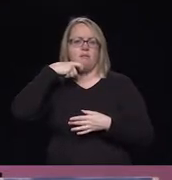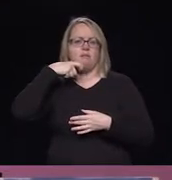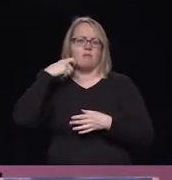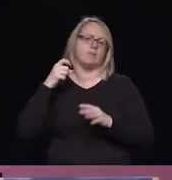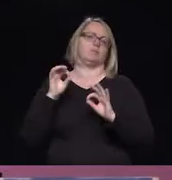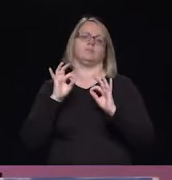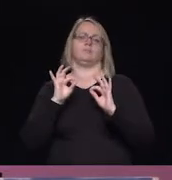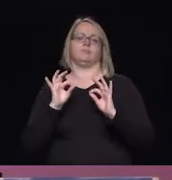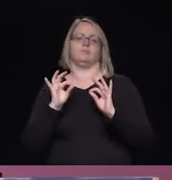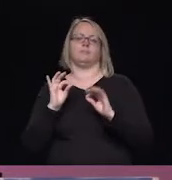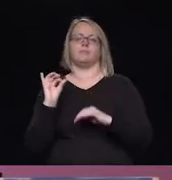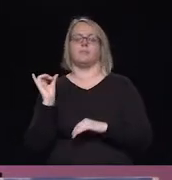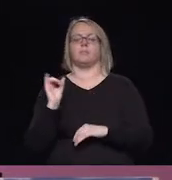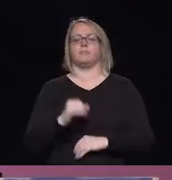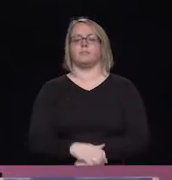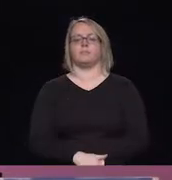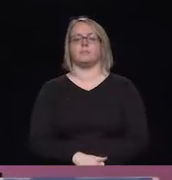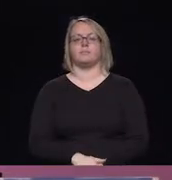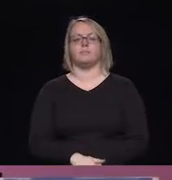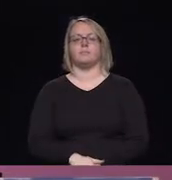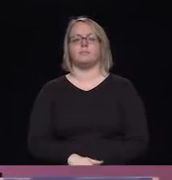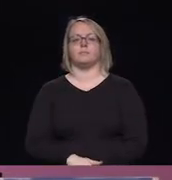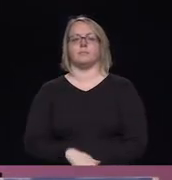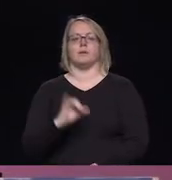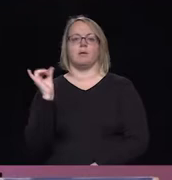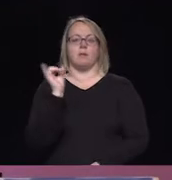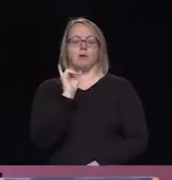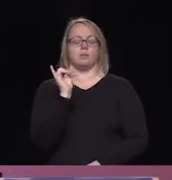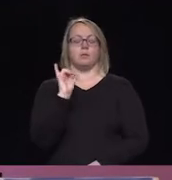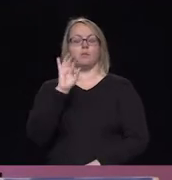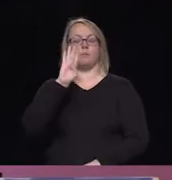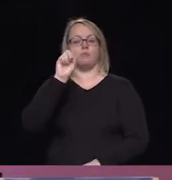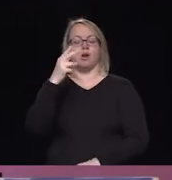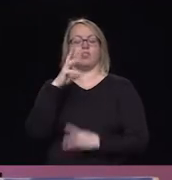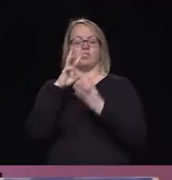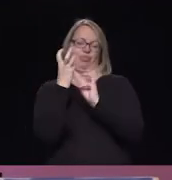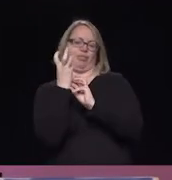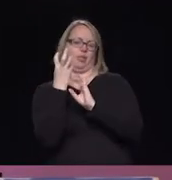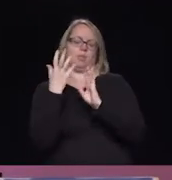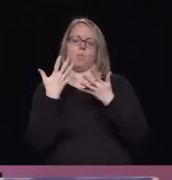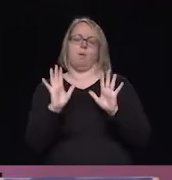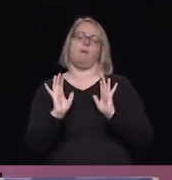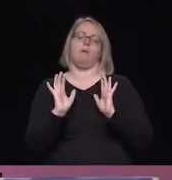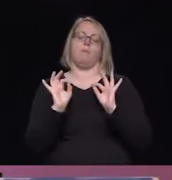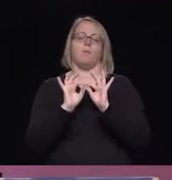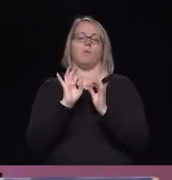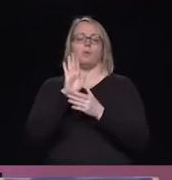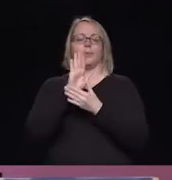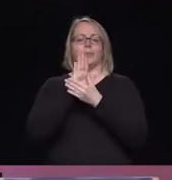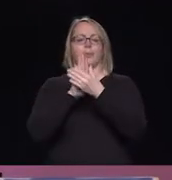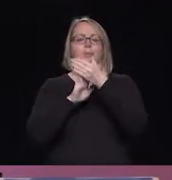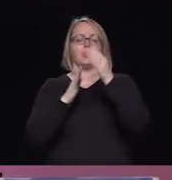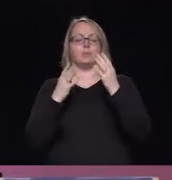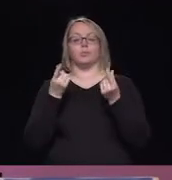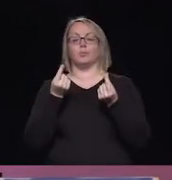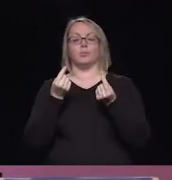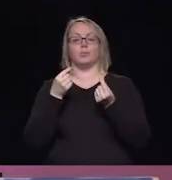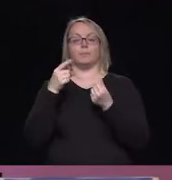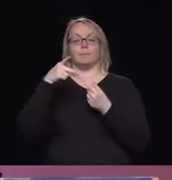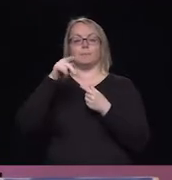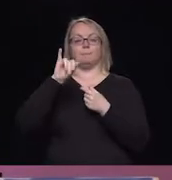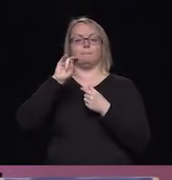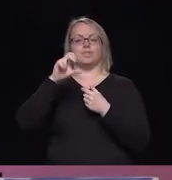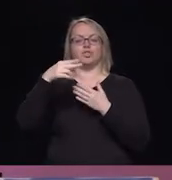paint out or the water out and also reshape your brush back into a nice